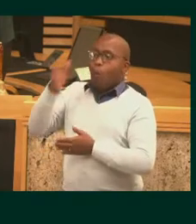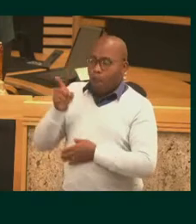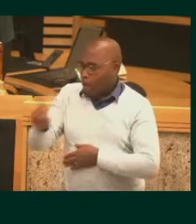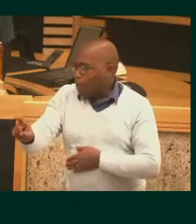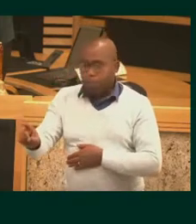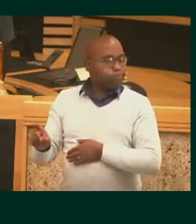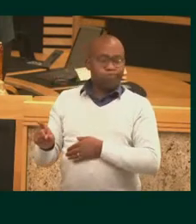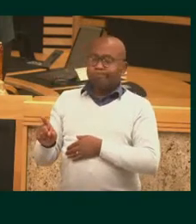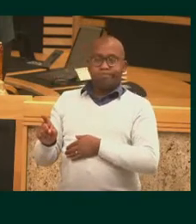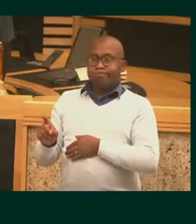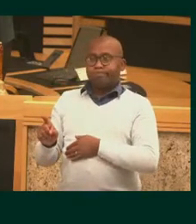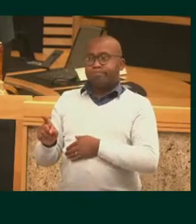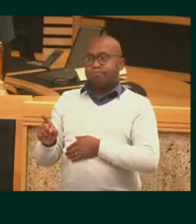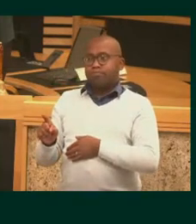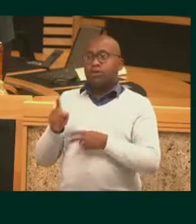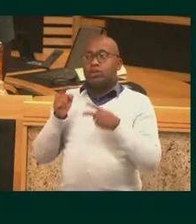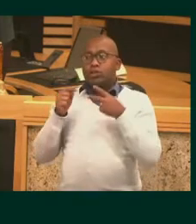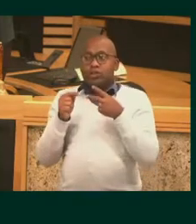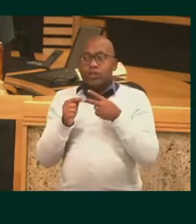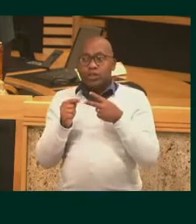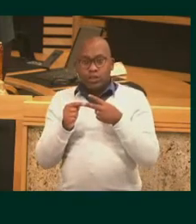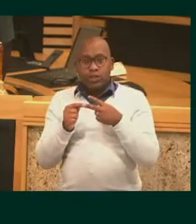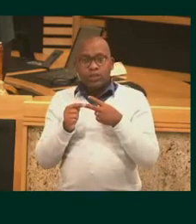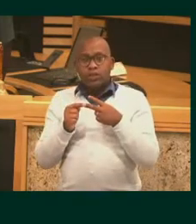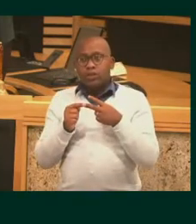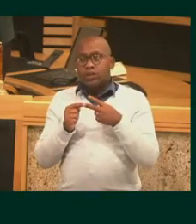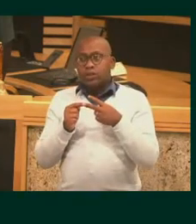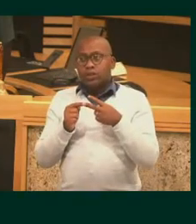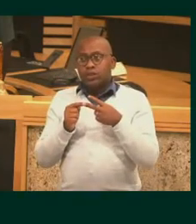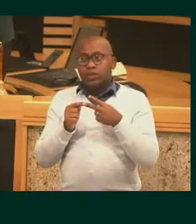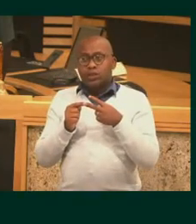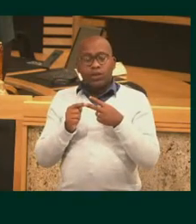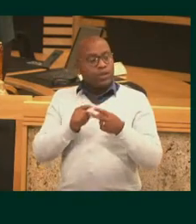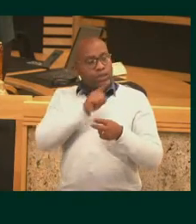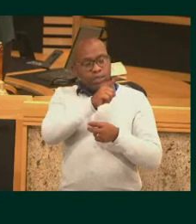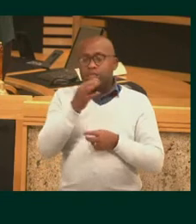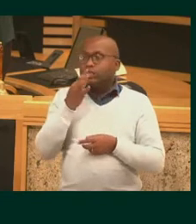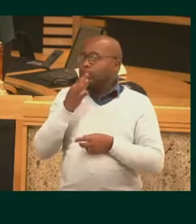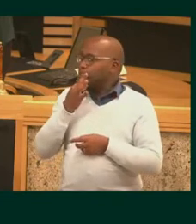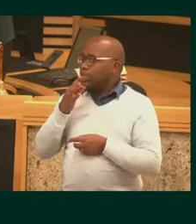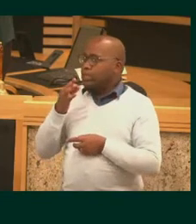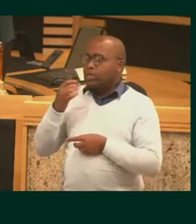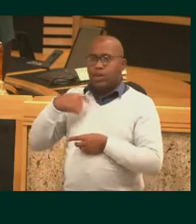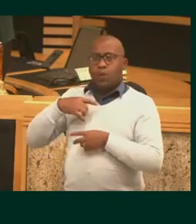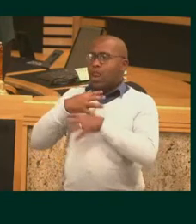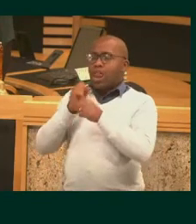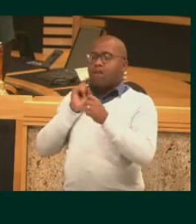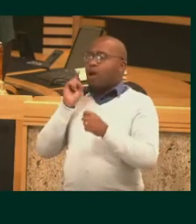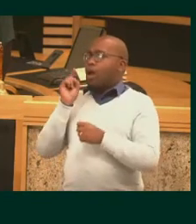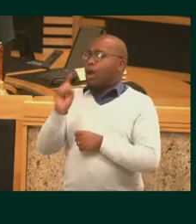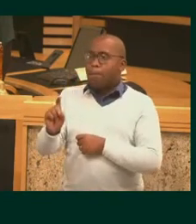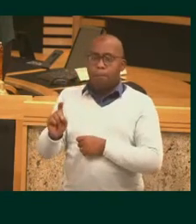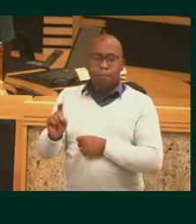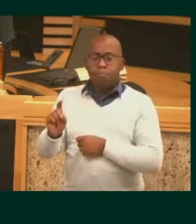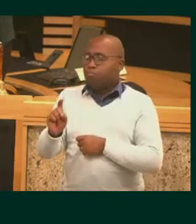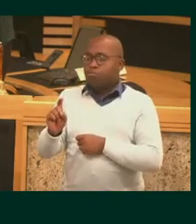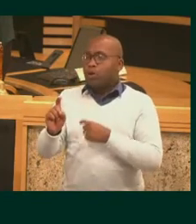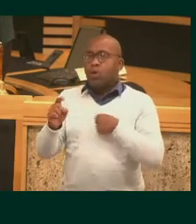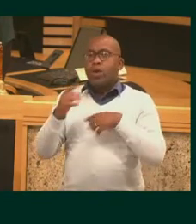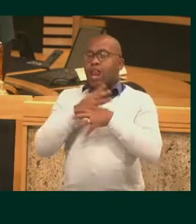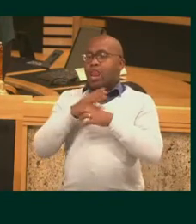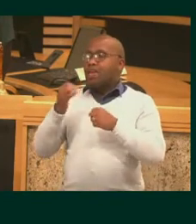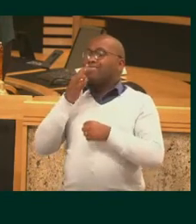secondly it's a matter that we are attending it's completely not true that we did not Pitch up and the Department of Community safety